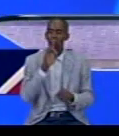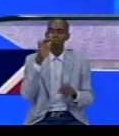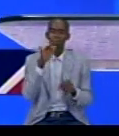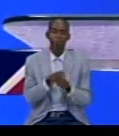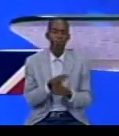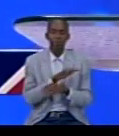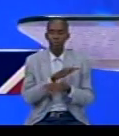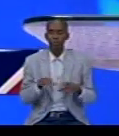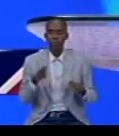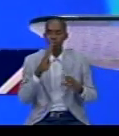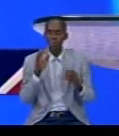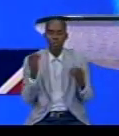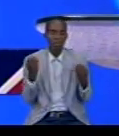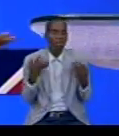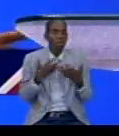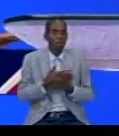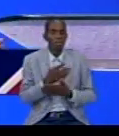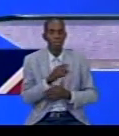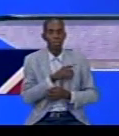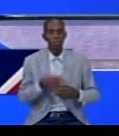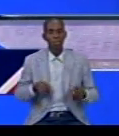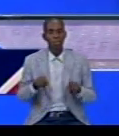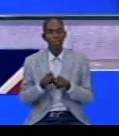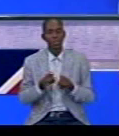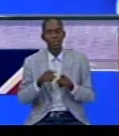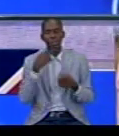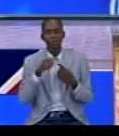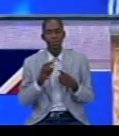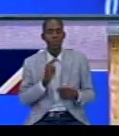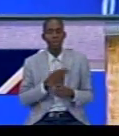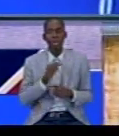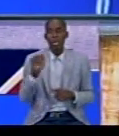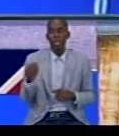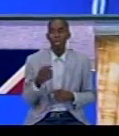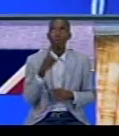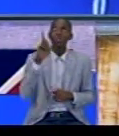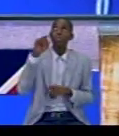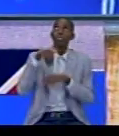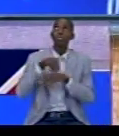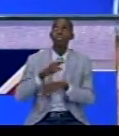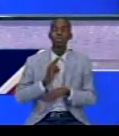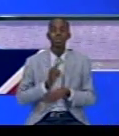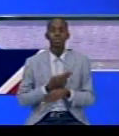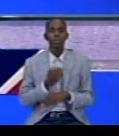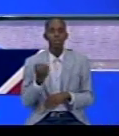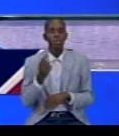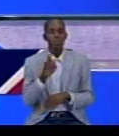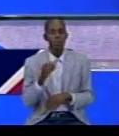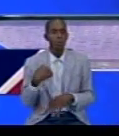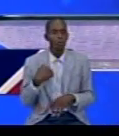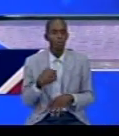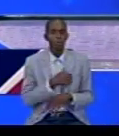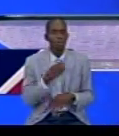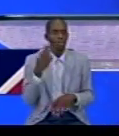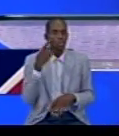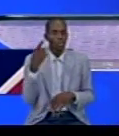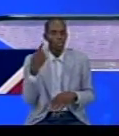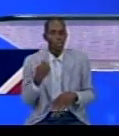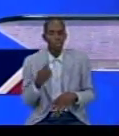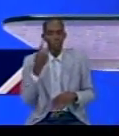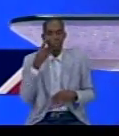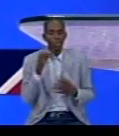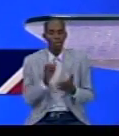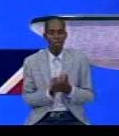us, anywhere he sends us, and whatever he sends us to do, whatever we see, the sight that dazzle, and